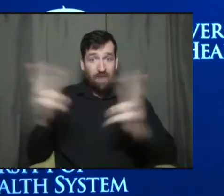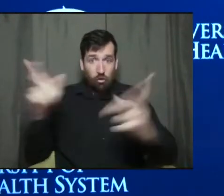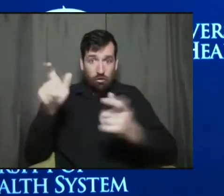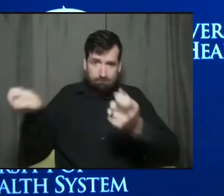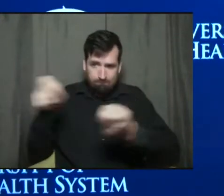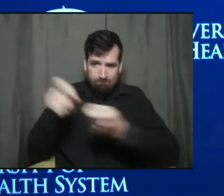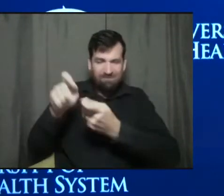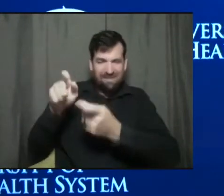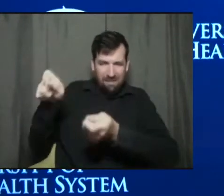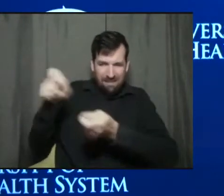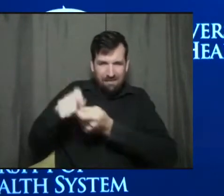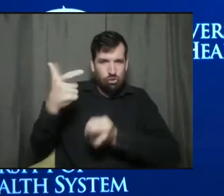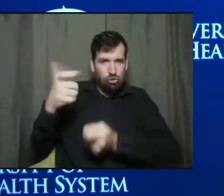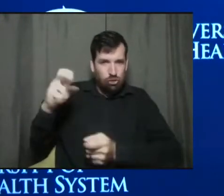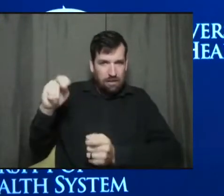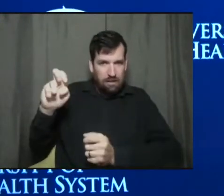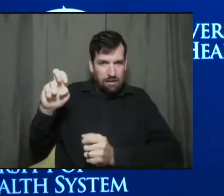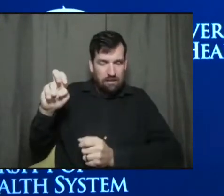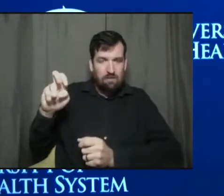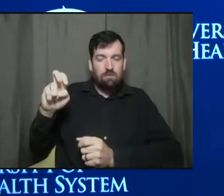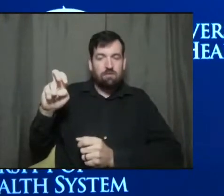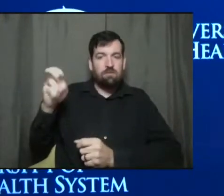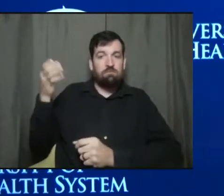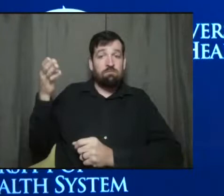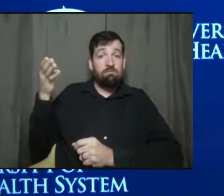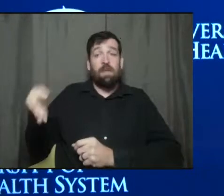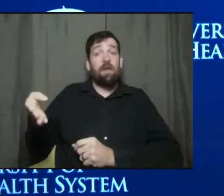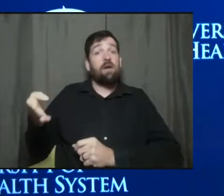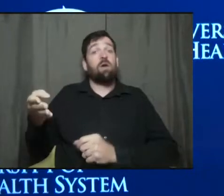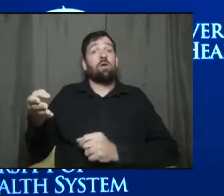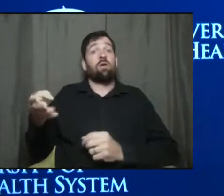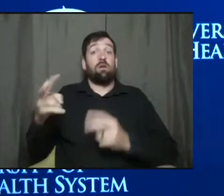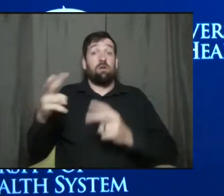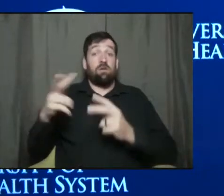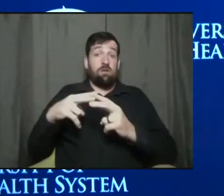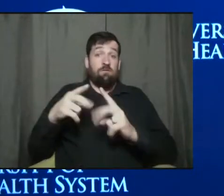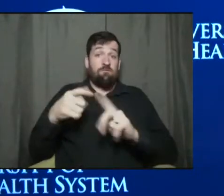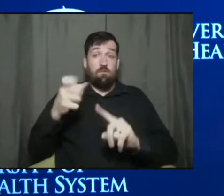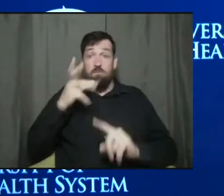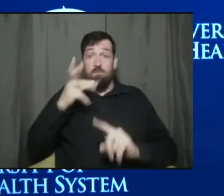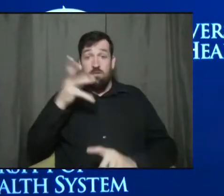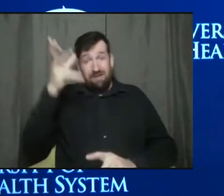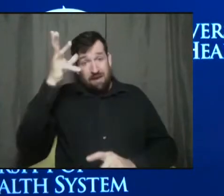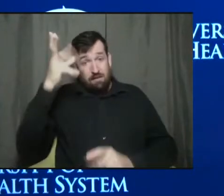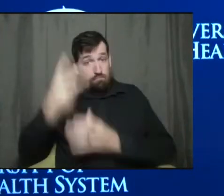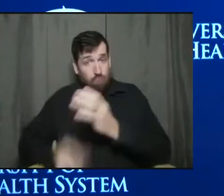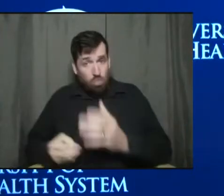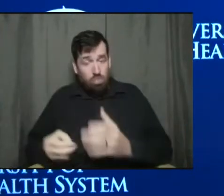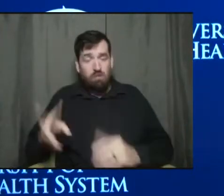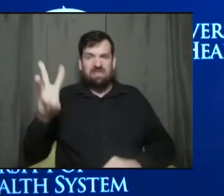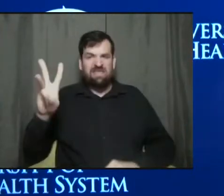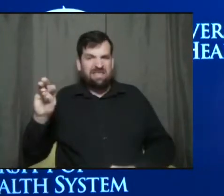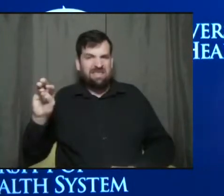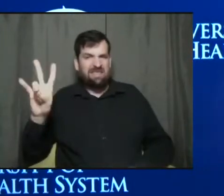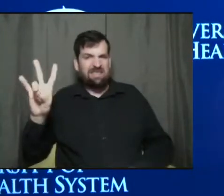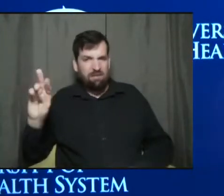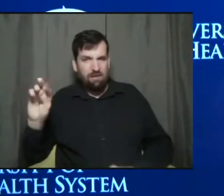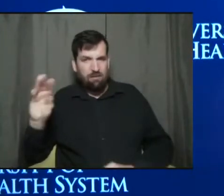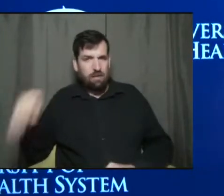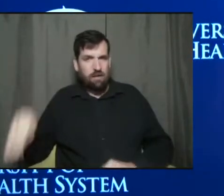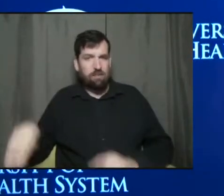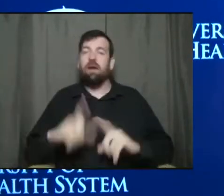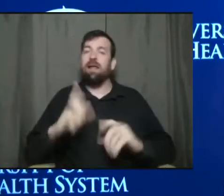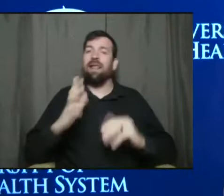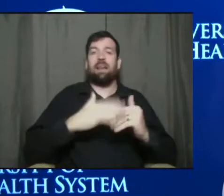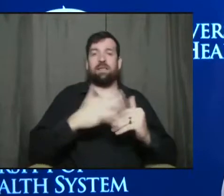that happens to be present either both from mom and dad in about 60 or 70% of patients, but at least from one